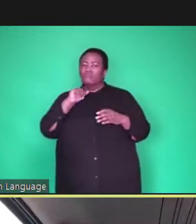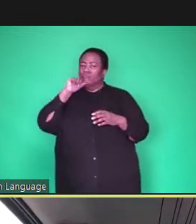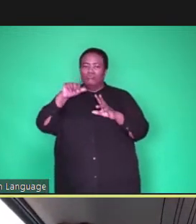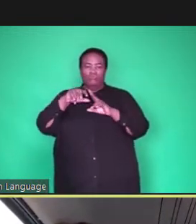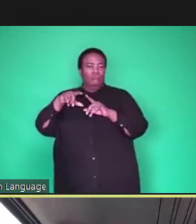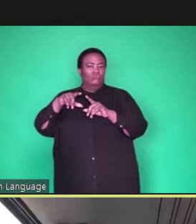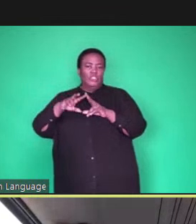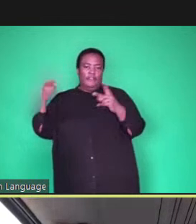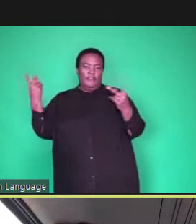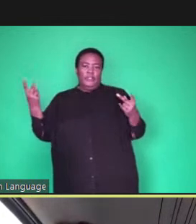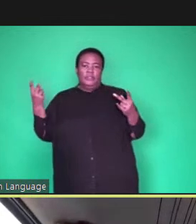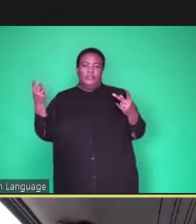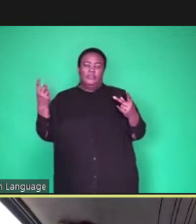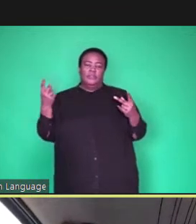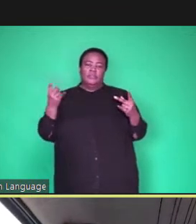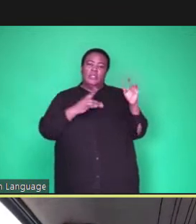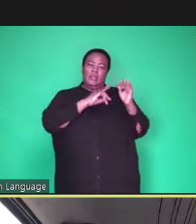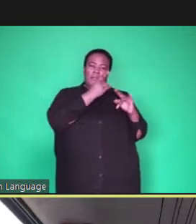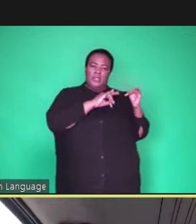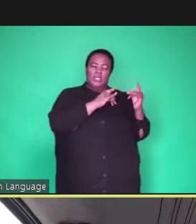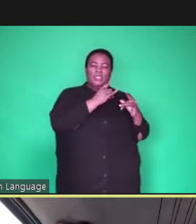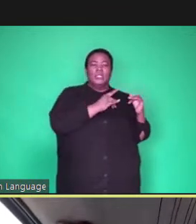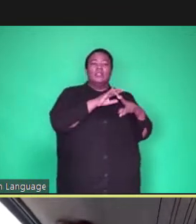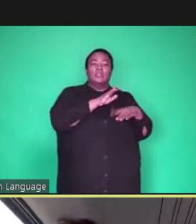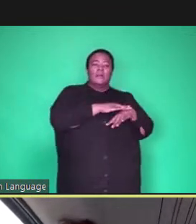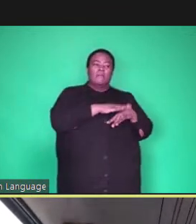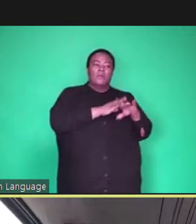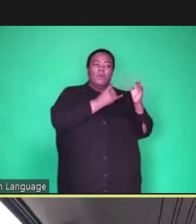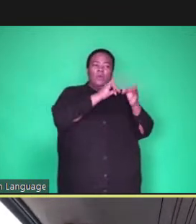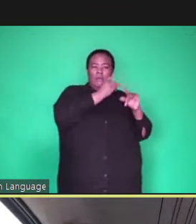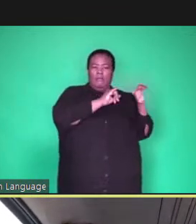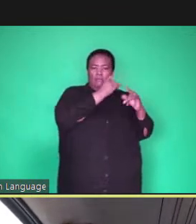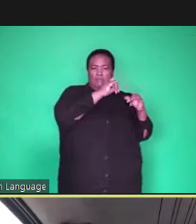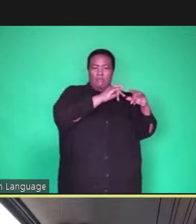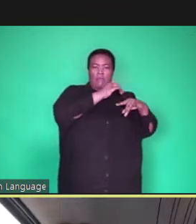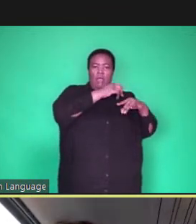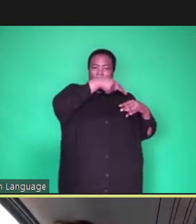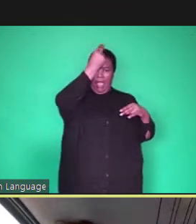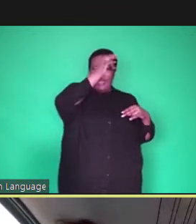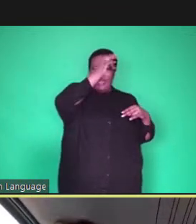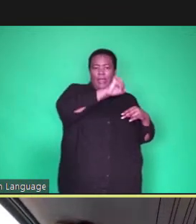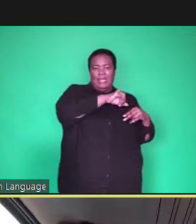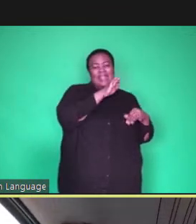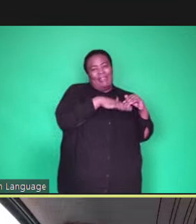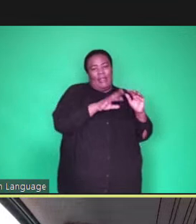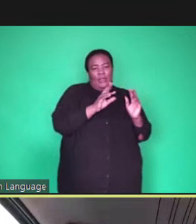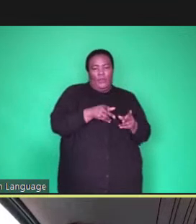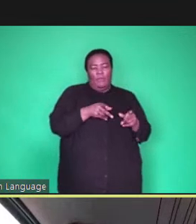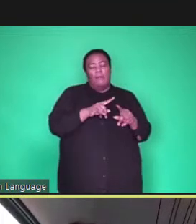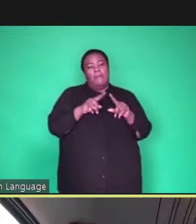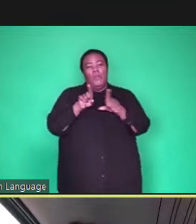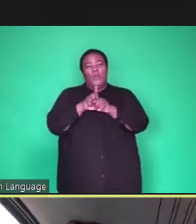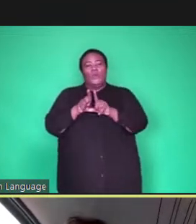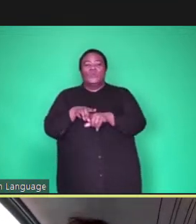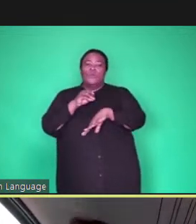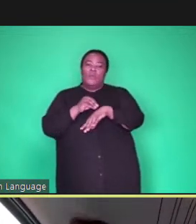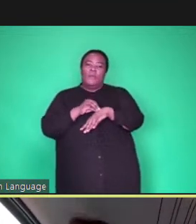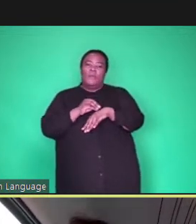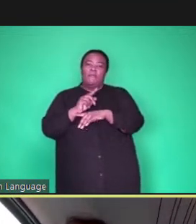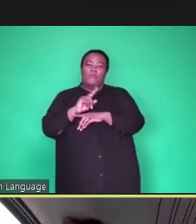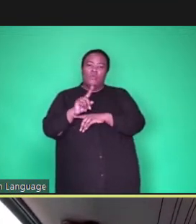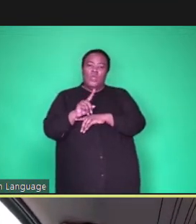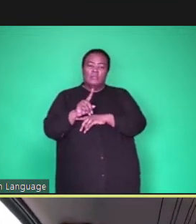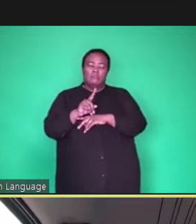trends. There is higher urbanization than average, but there is also the problem of, the